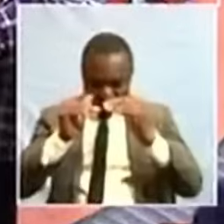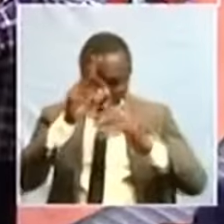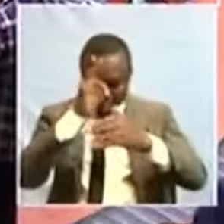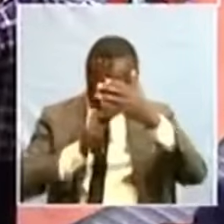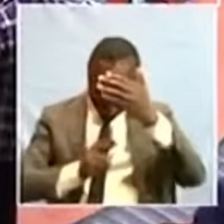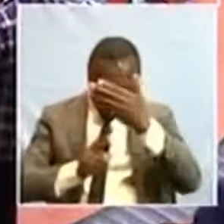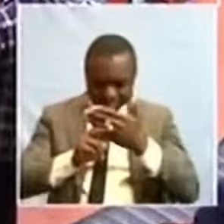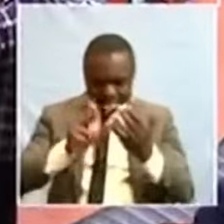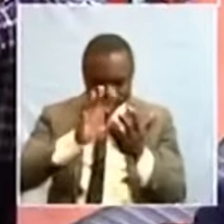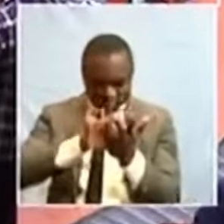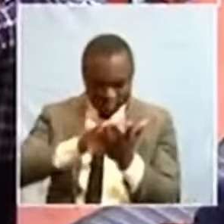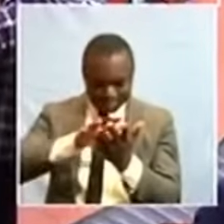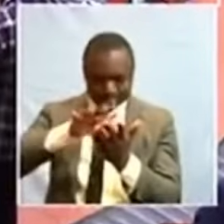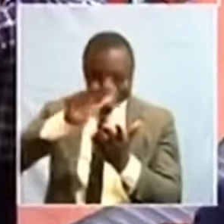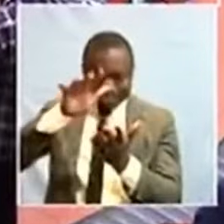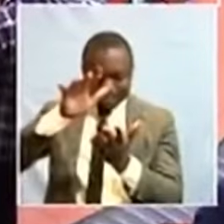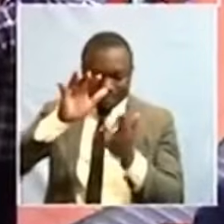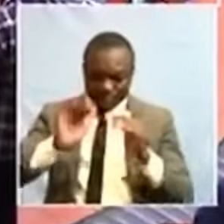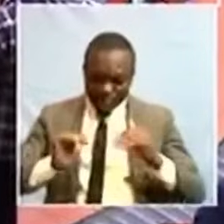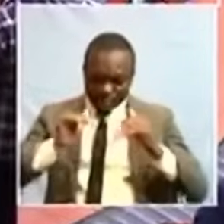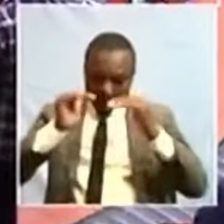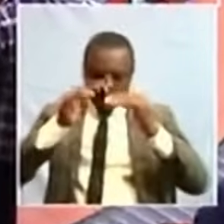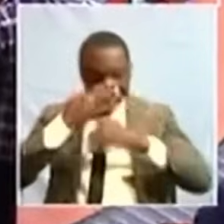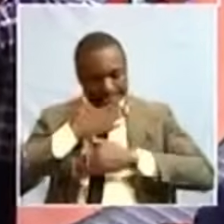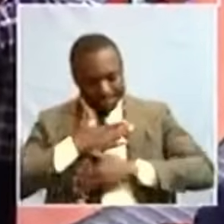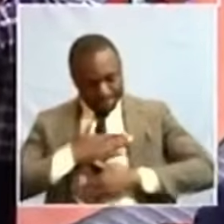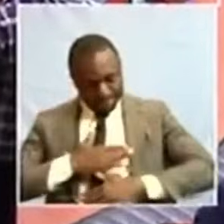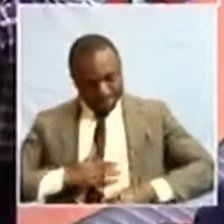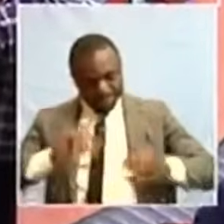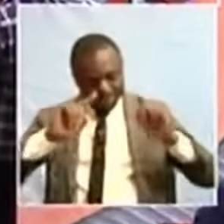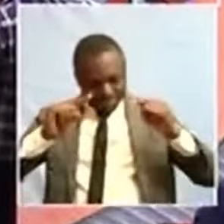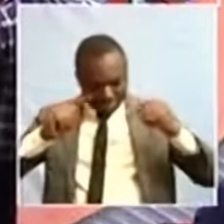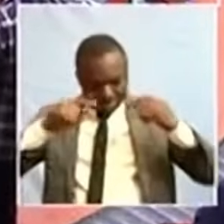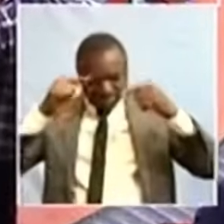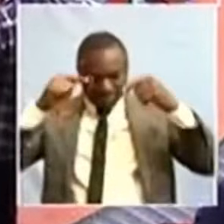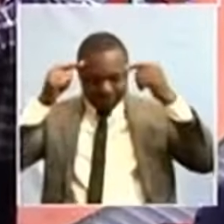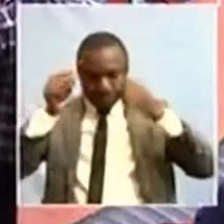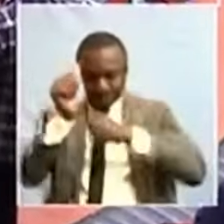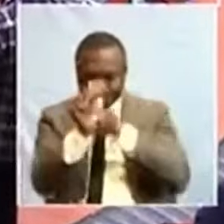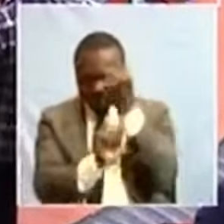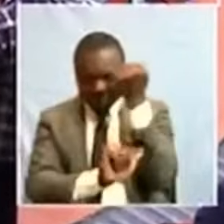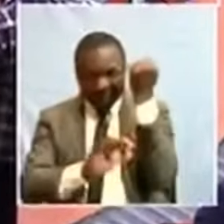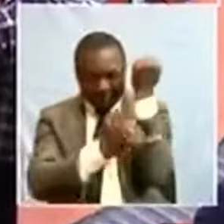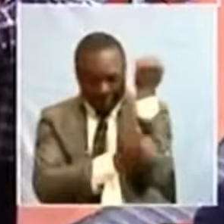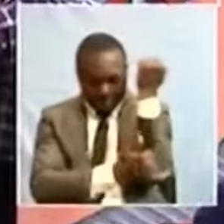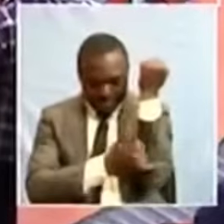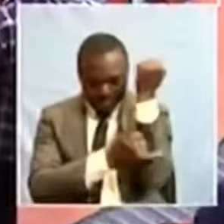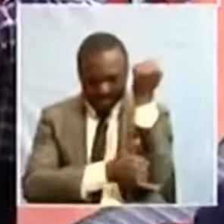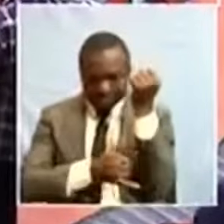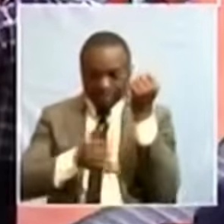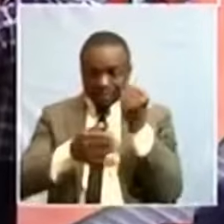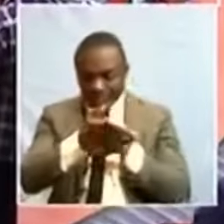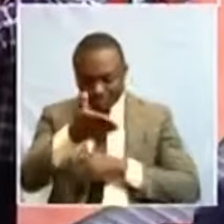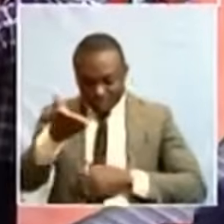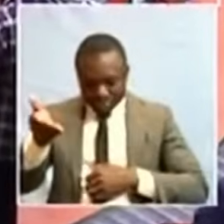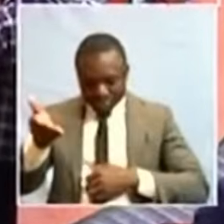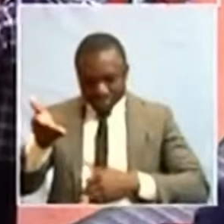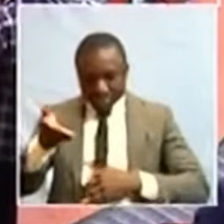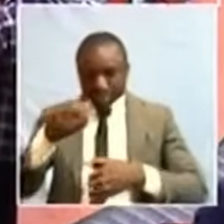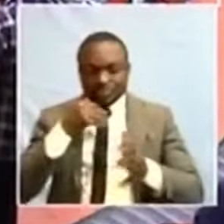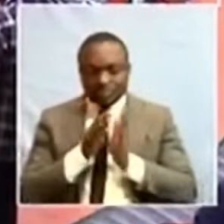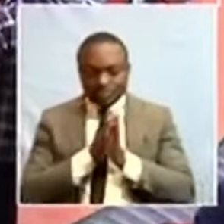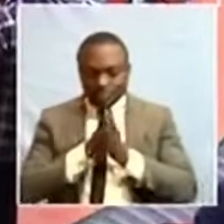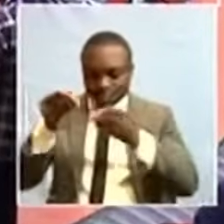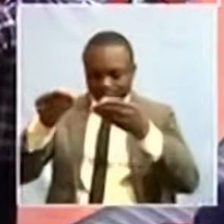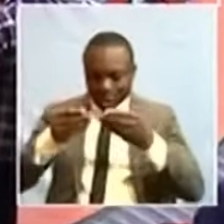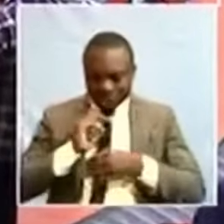your honor and glory, and to advance the peace, prosperity, and welfare of our country, and of those whose